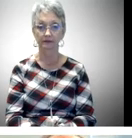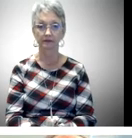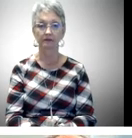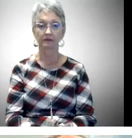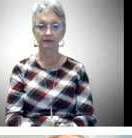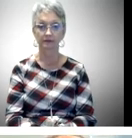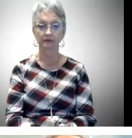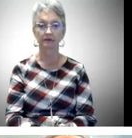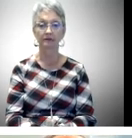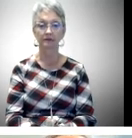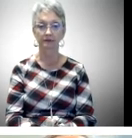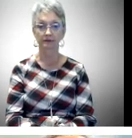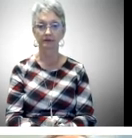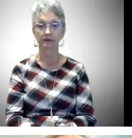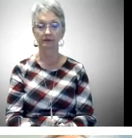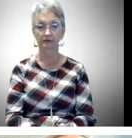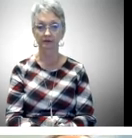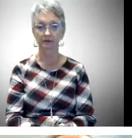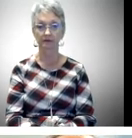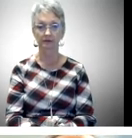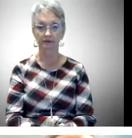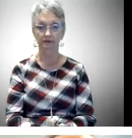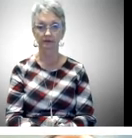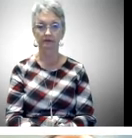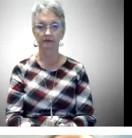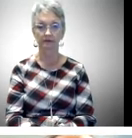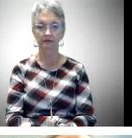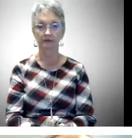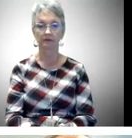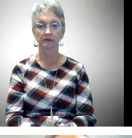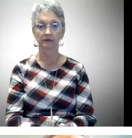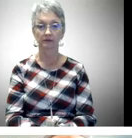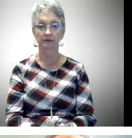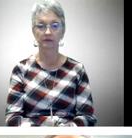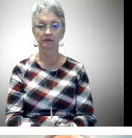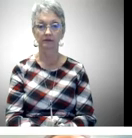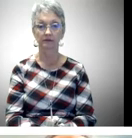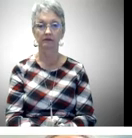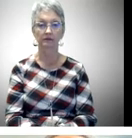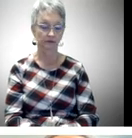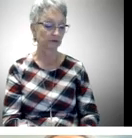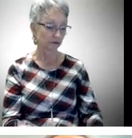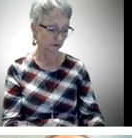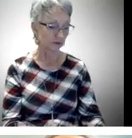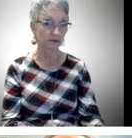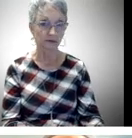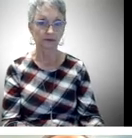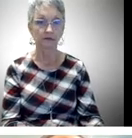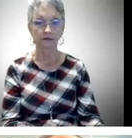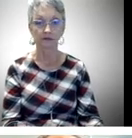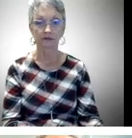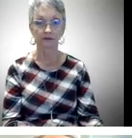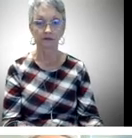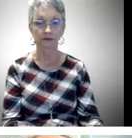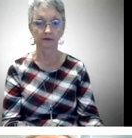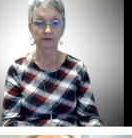that does is it demonstrates that the person with the disability is providing informed consent. And so I think that's